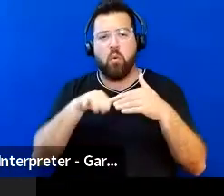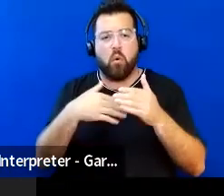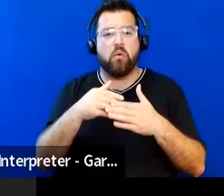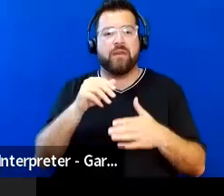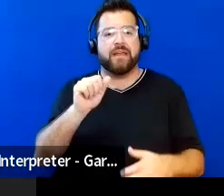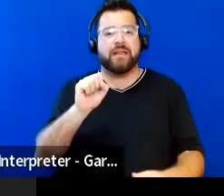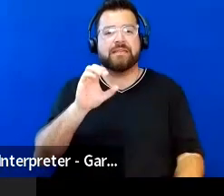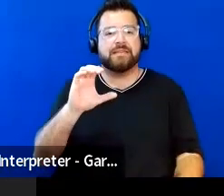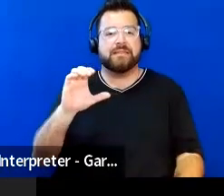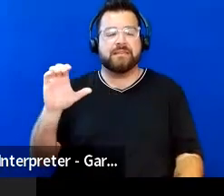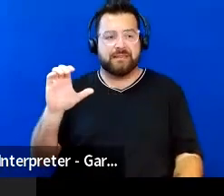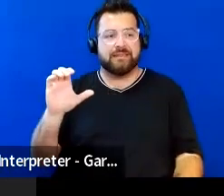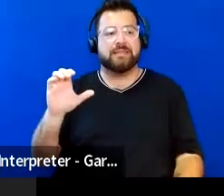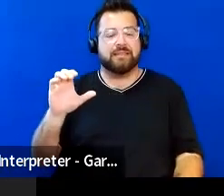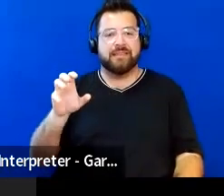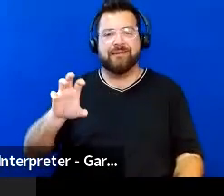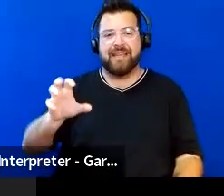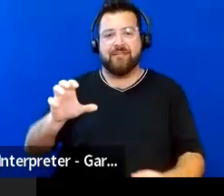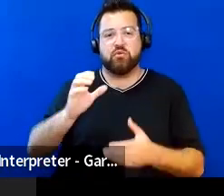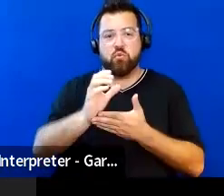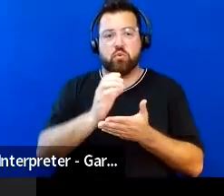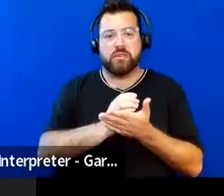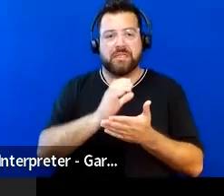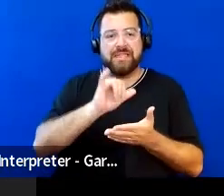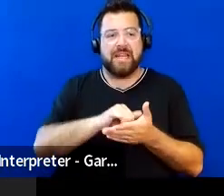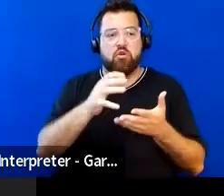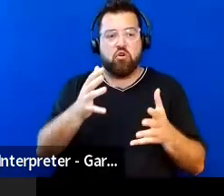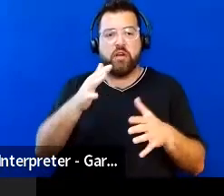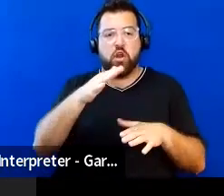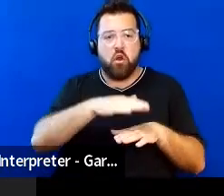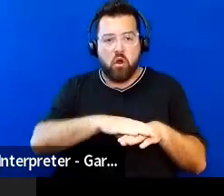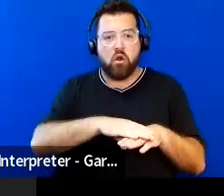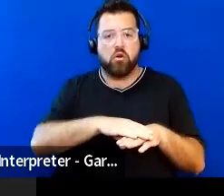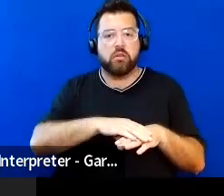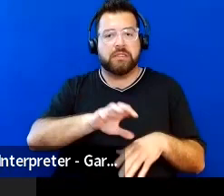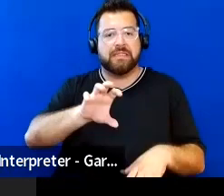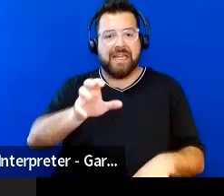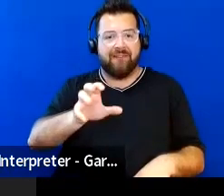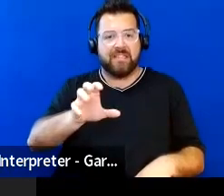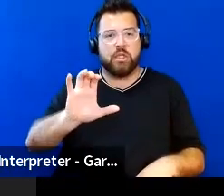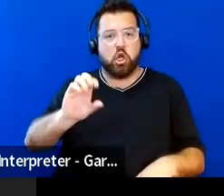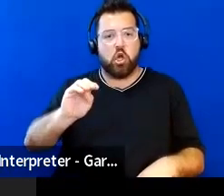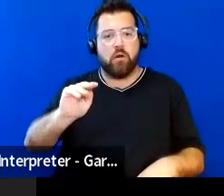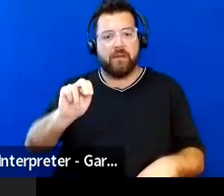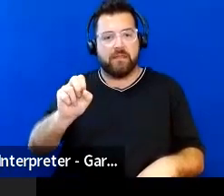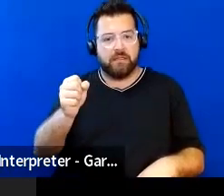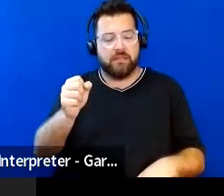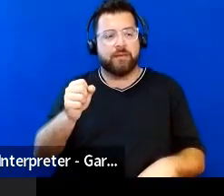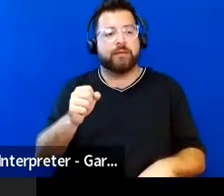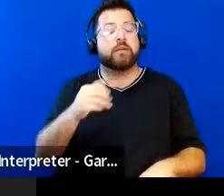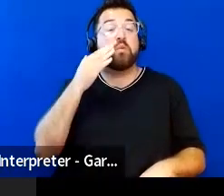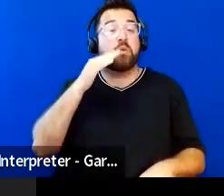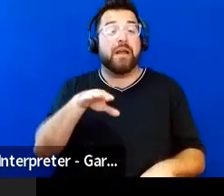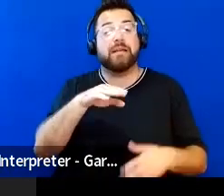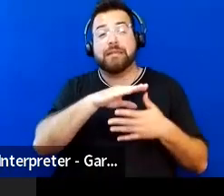created Canvas courses that are on Canvas Commons. These are going to be